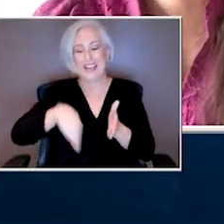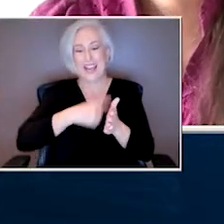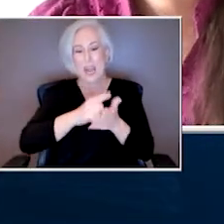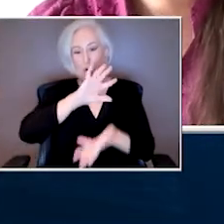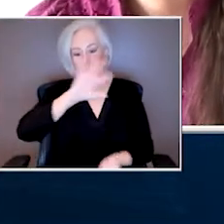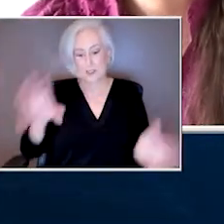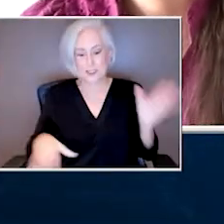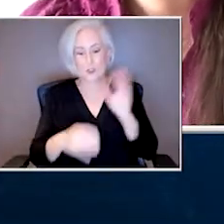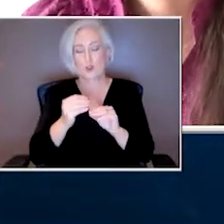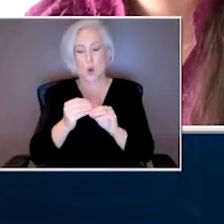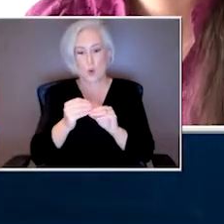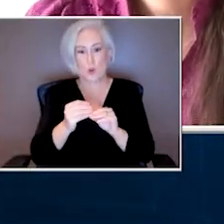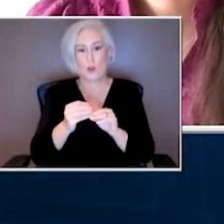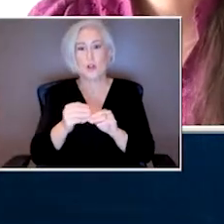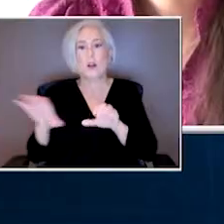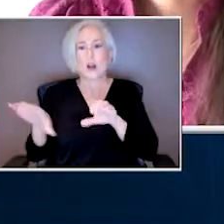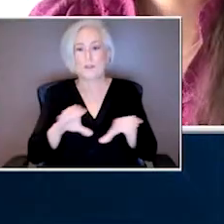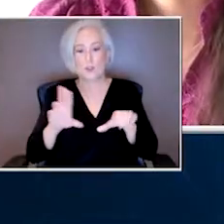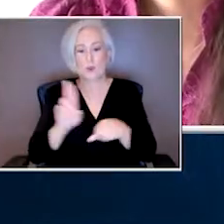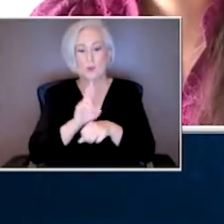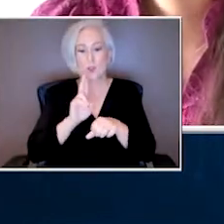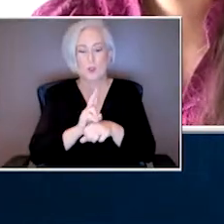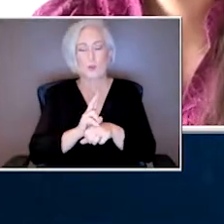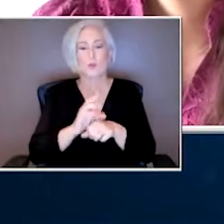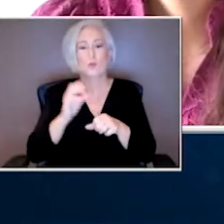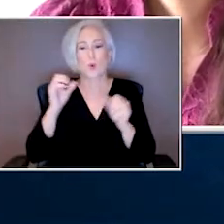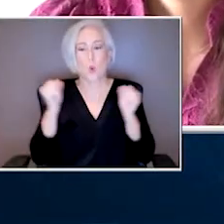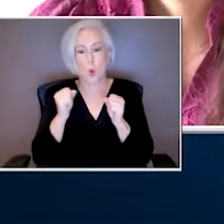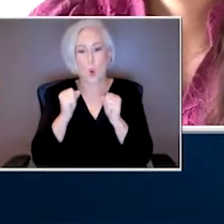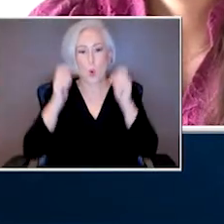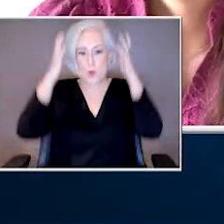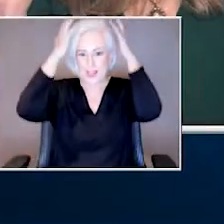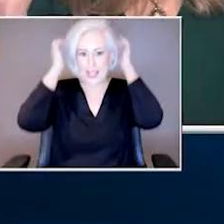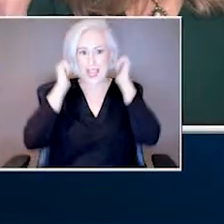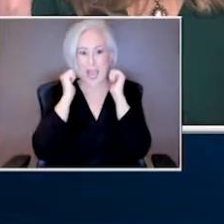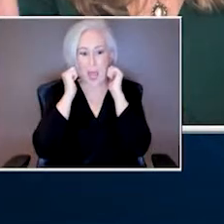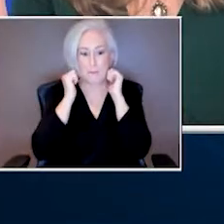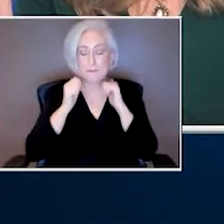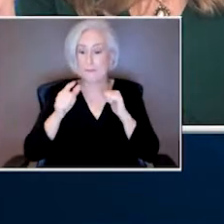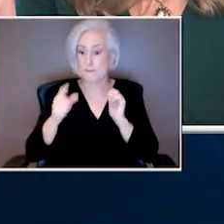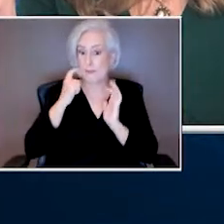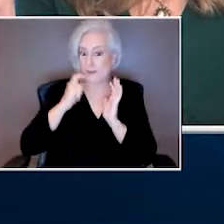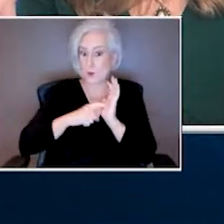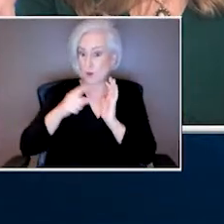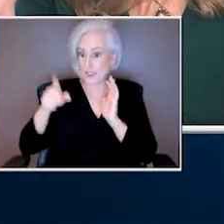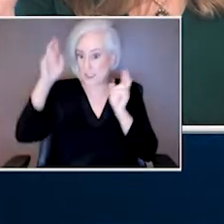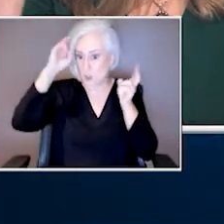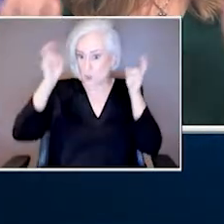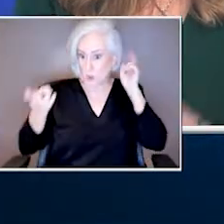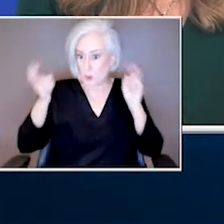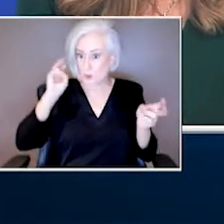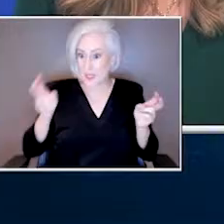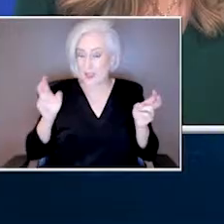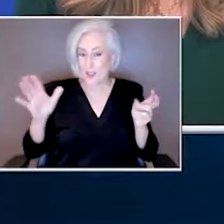in the day of having the cold capping. Wow. Well, I mean, I've noticed, do you feel like you've lost hair? Because it looks like you have a full head of hair there.